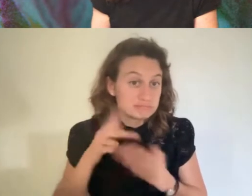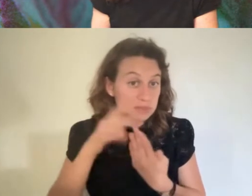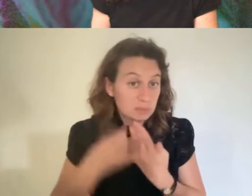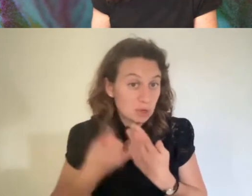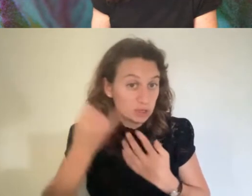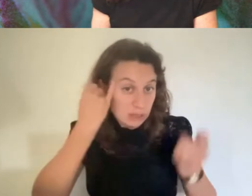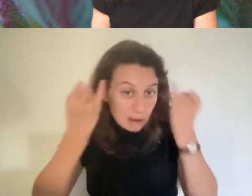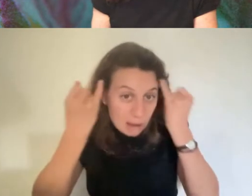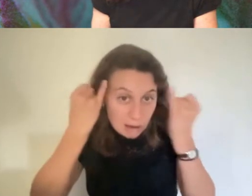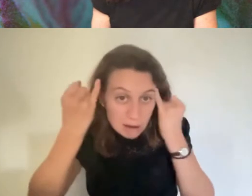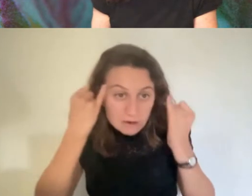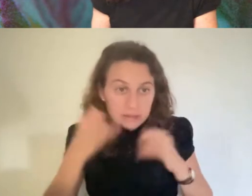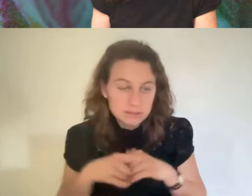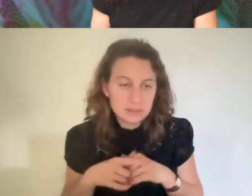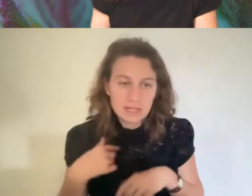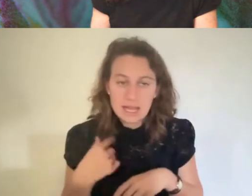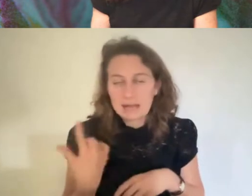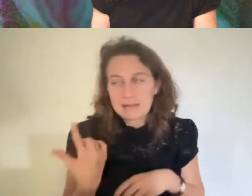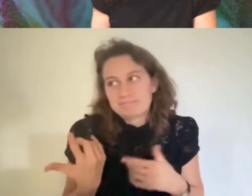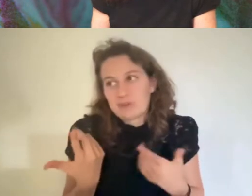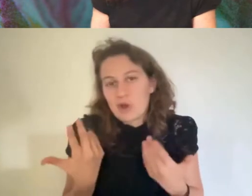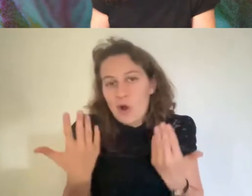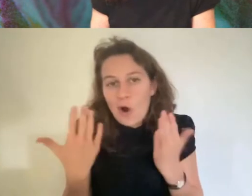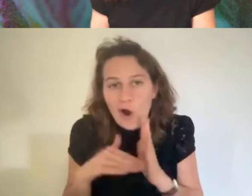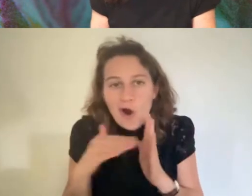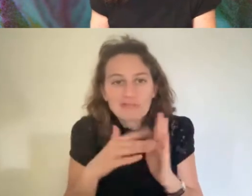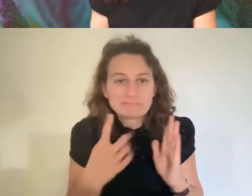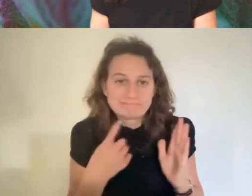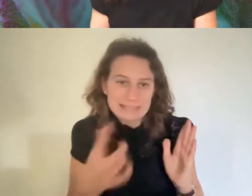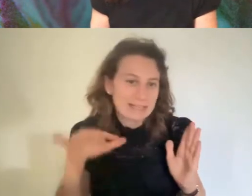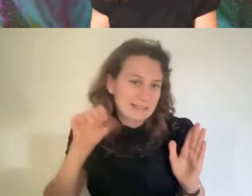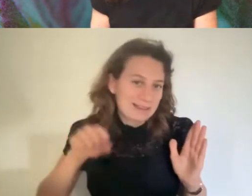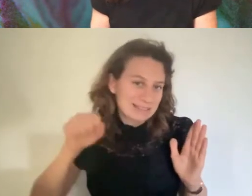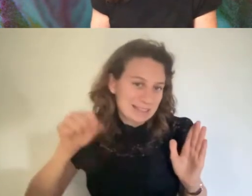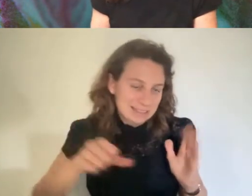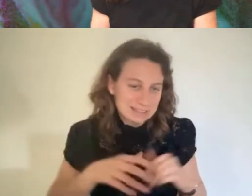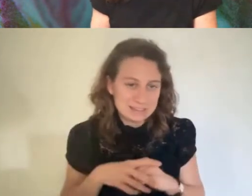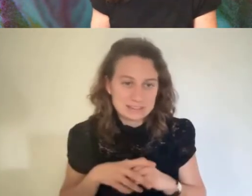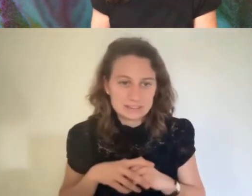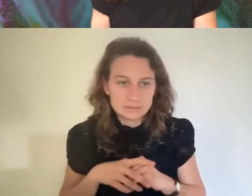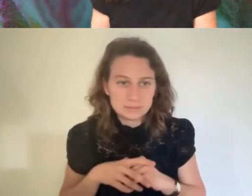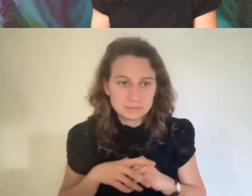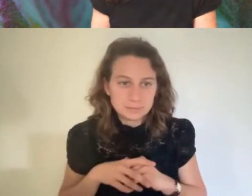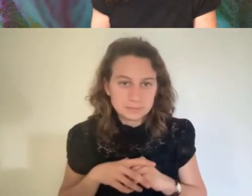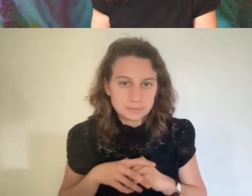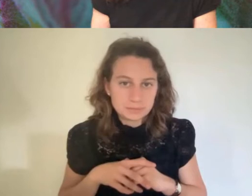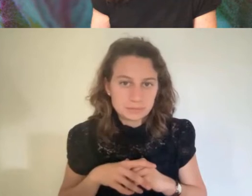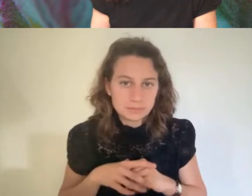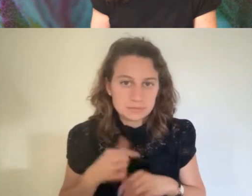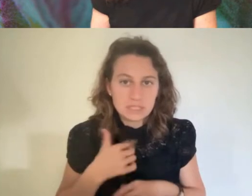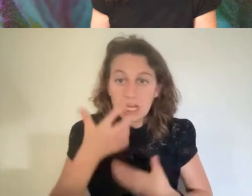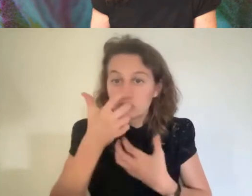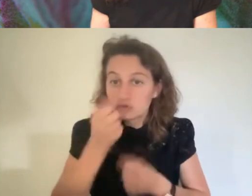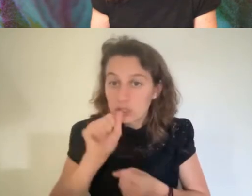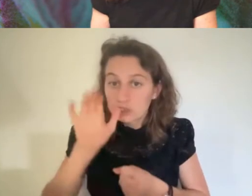ideas, and I almost always say yes to begin with. And just because I trust her